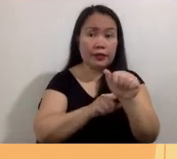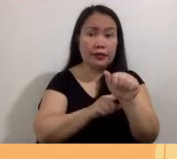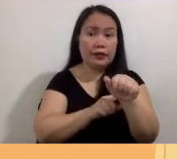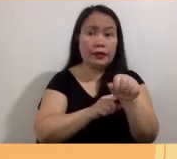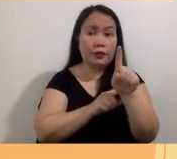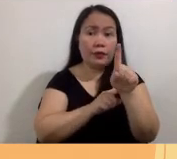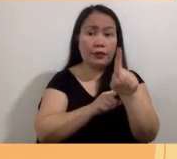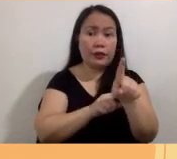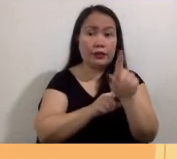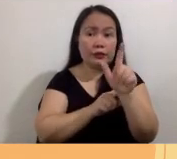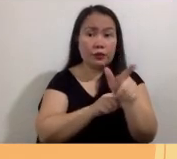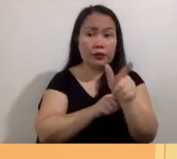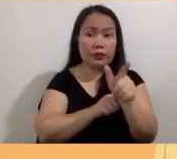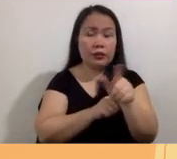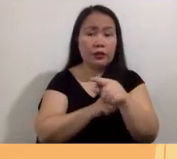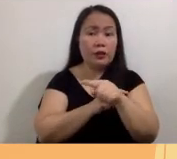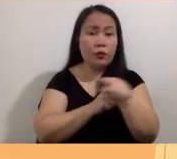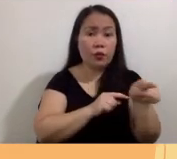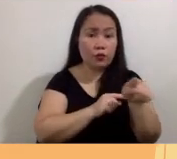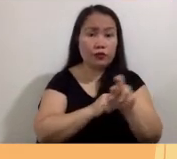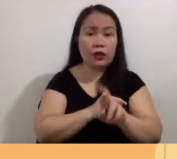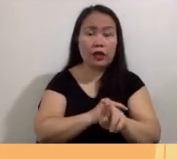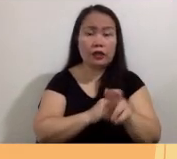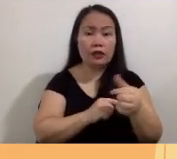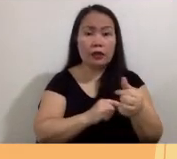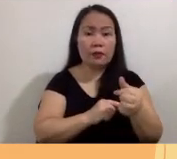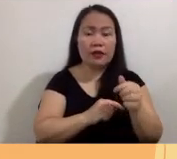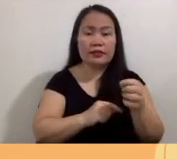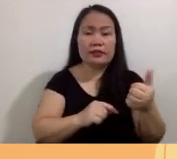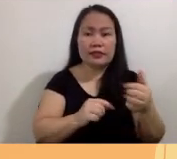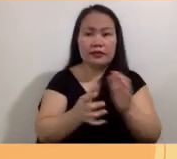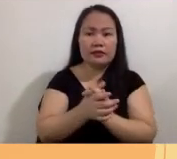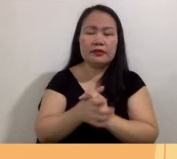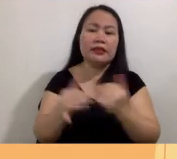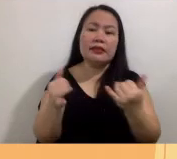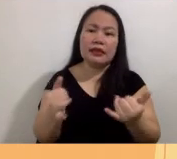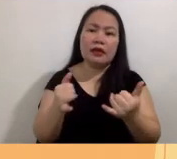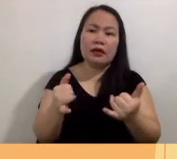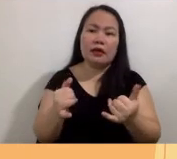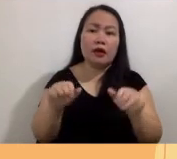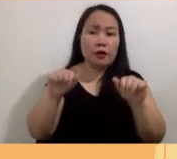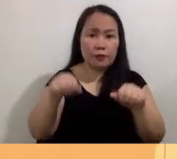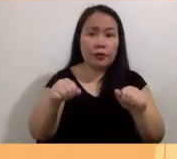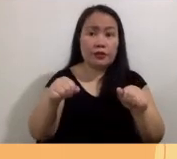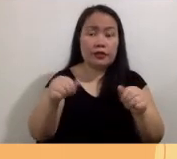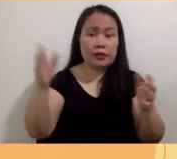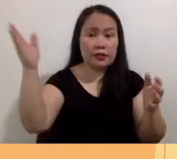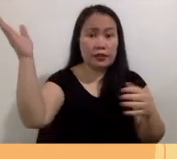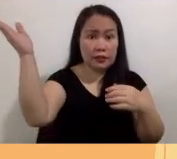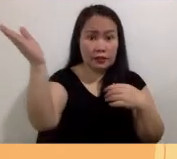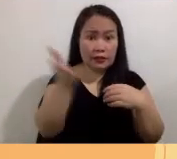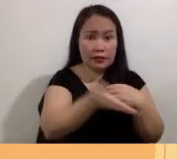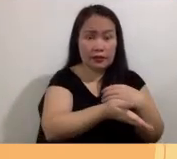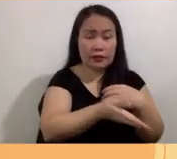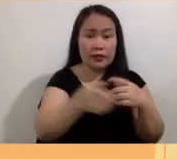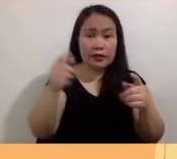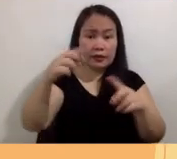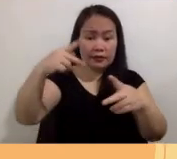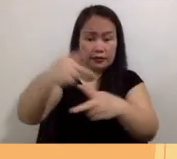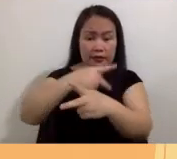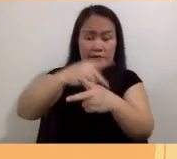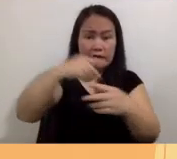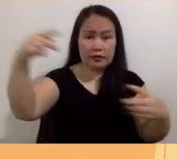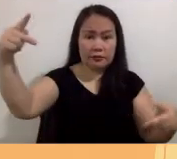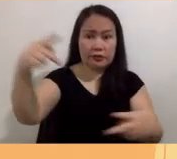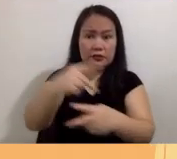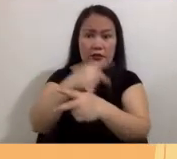120 over R plus 10. Now, pwede itong i-times mo ito, si 80 times R plus